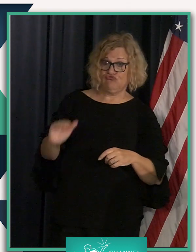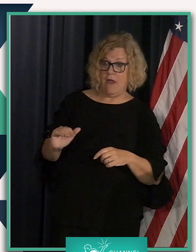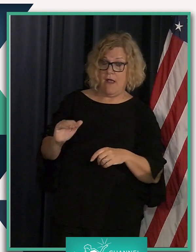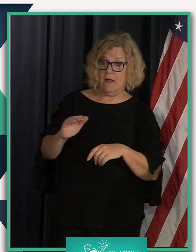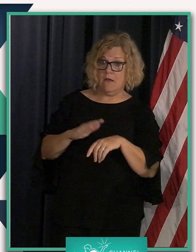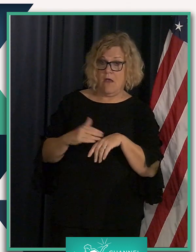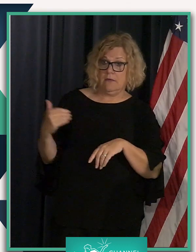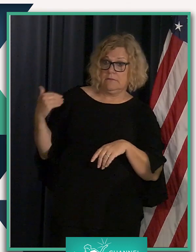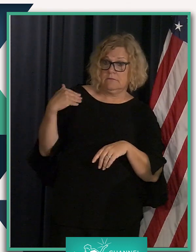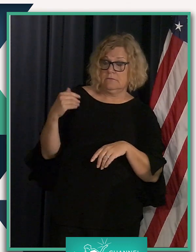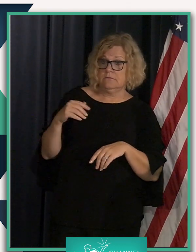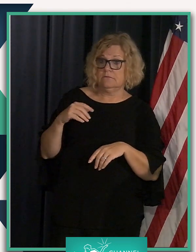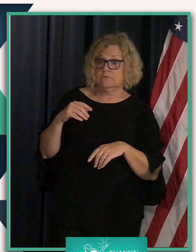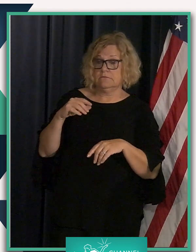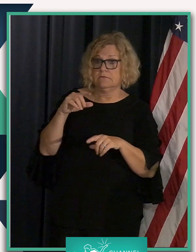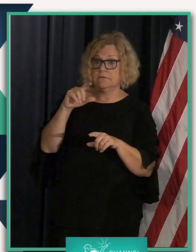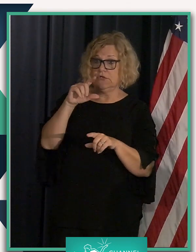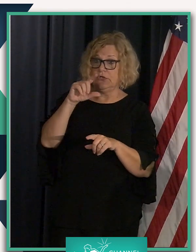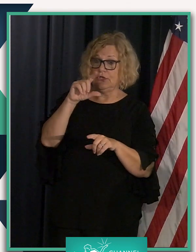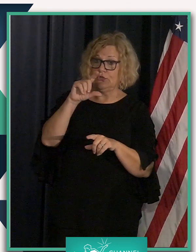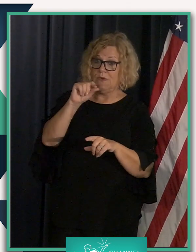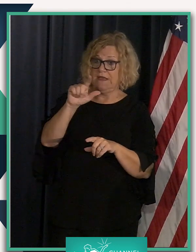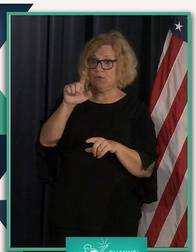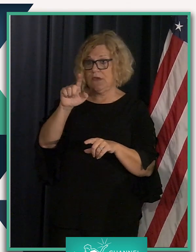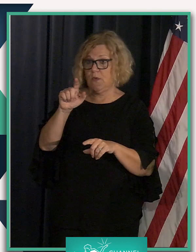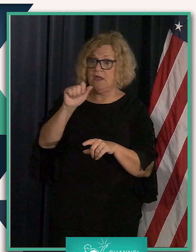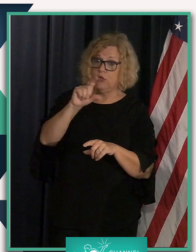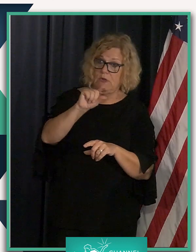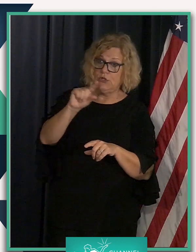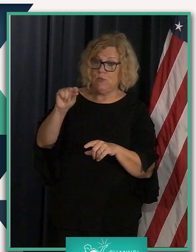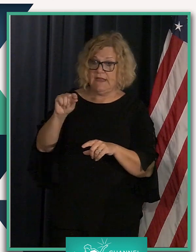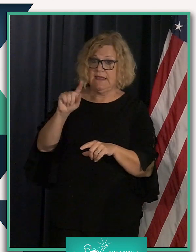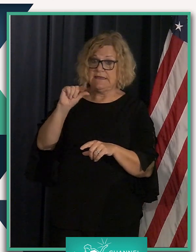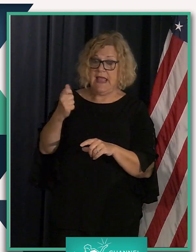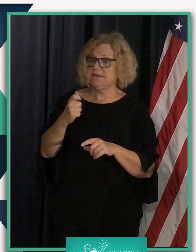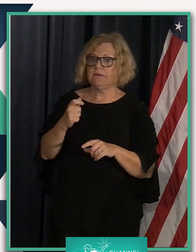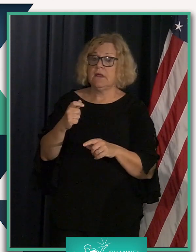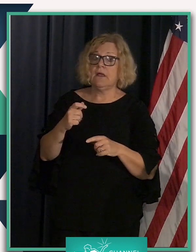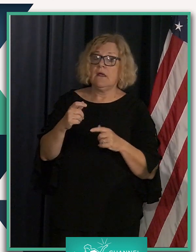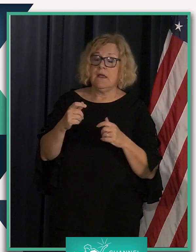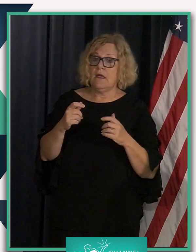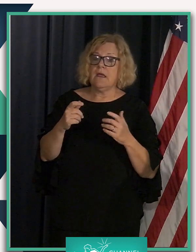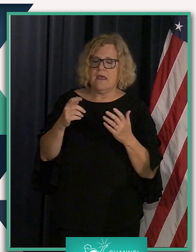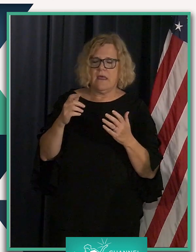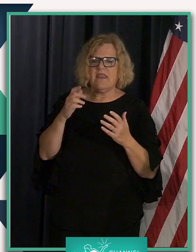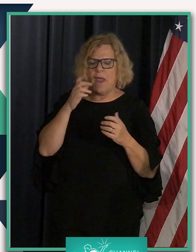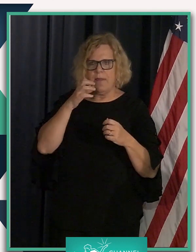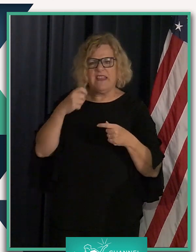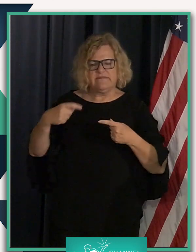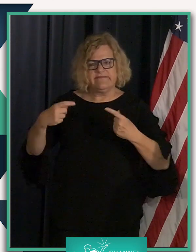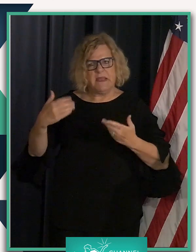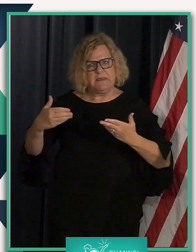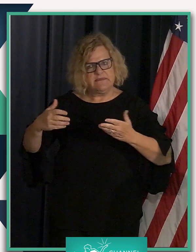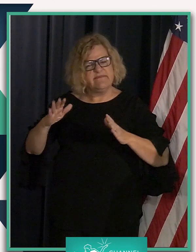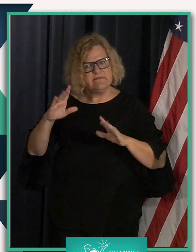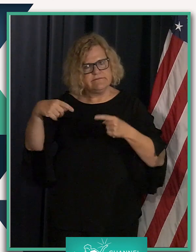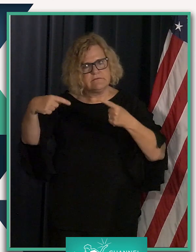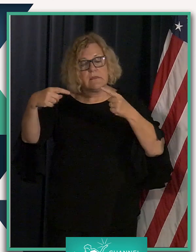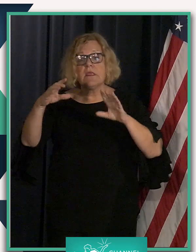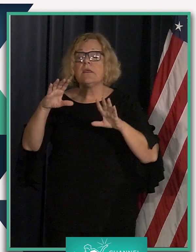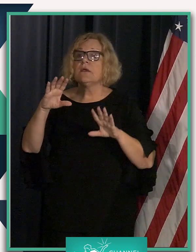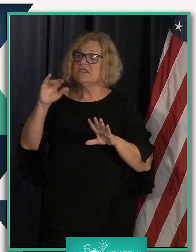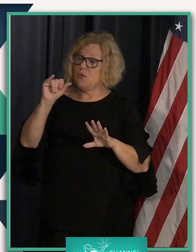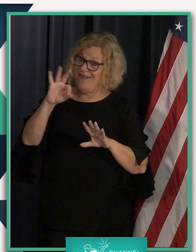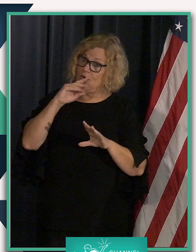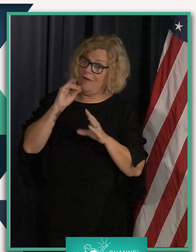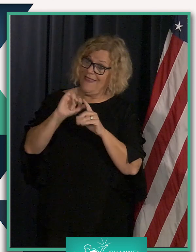your child as a dependent in last year's tax filing. Otherwise, none of this matters, but I know there are going to be cases we will. If you